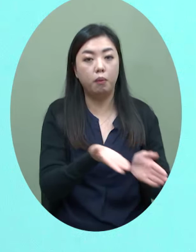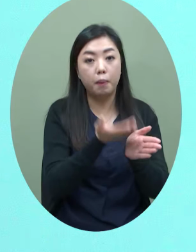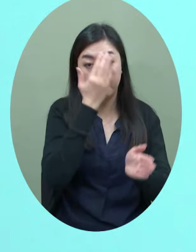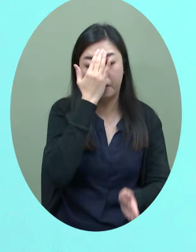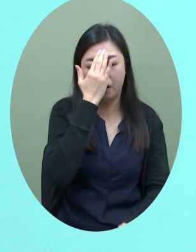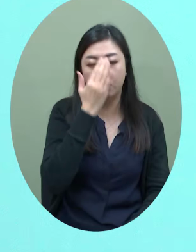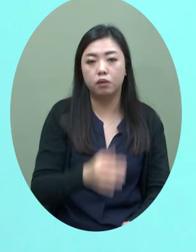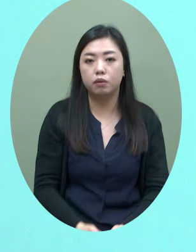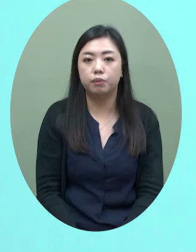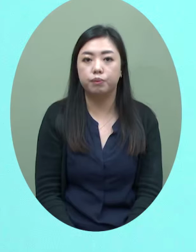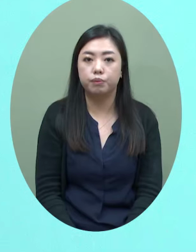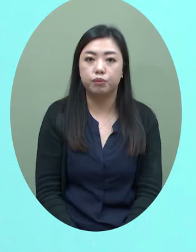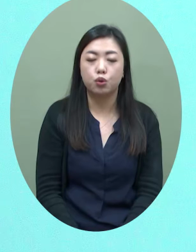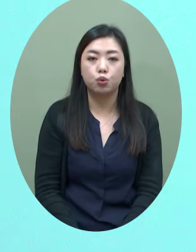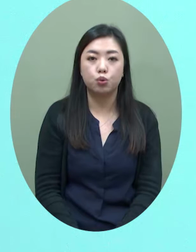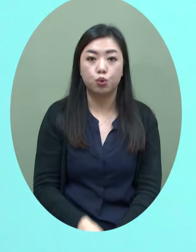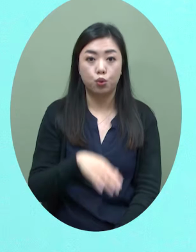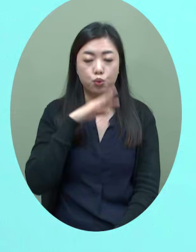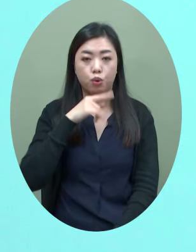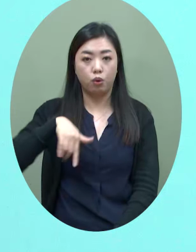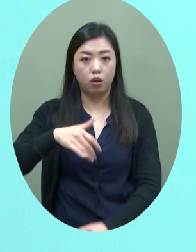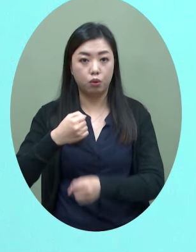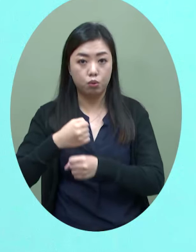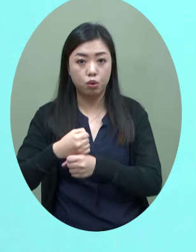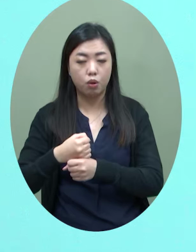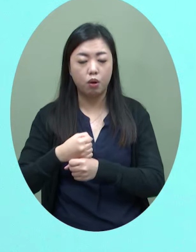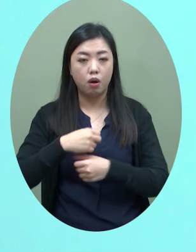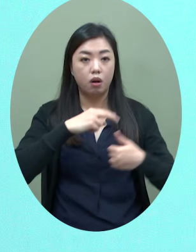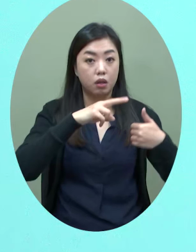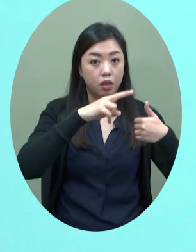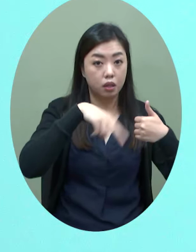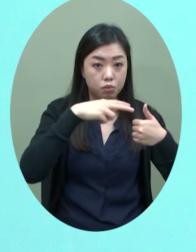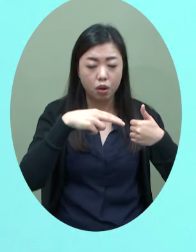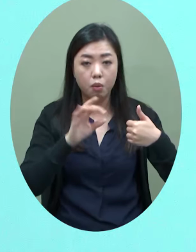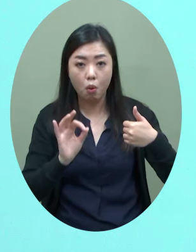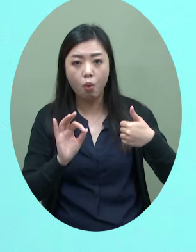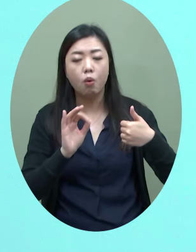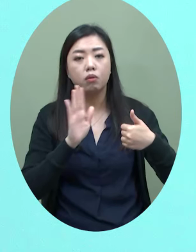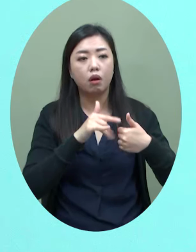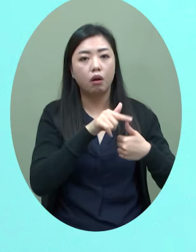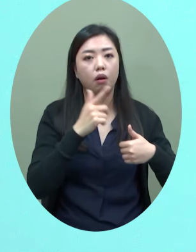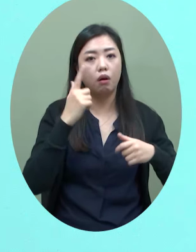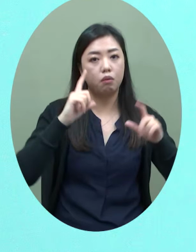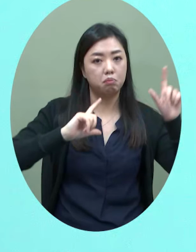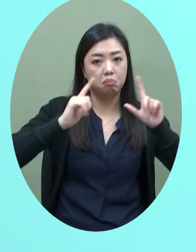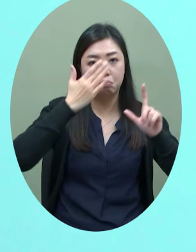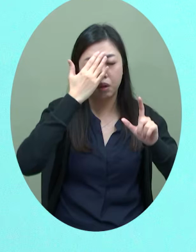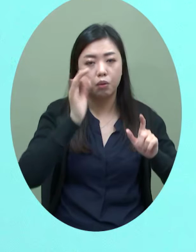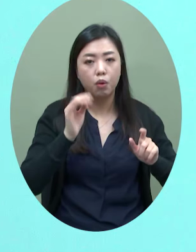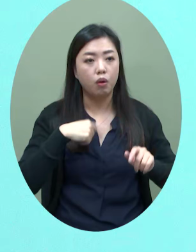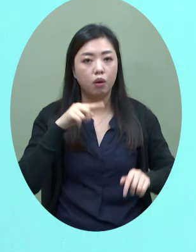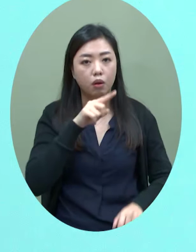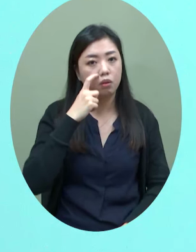will not be easily identified, and they might become very infectious in time to come. So insofar as